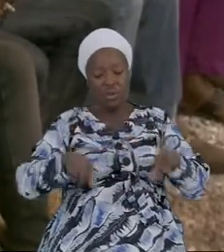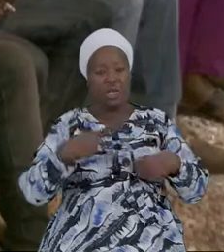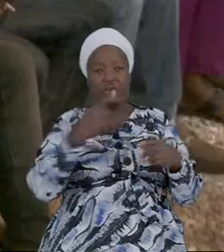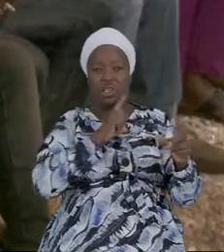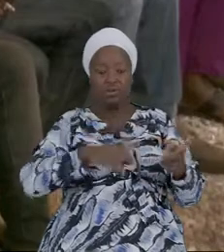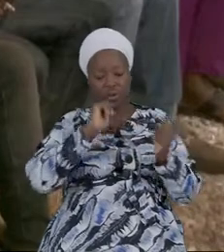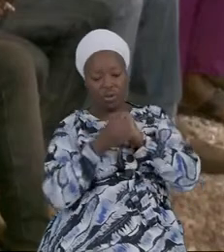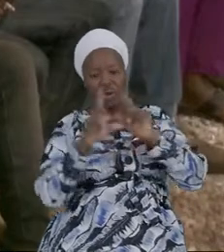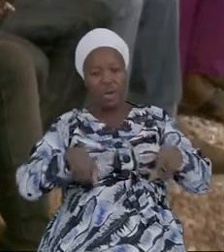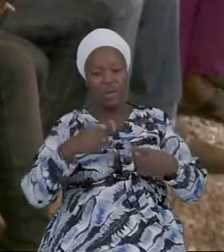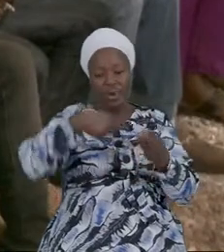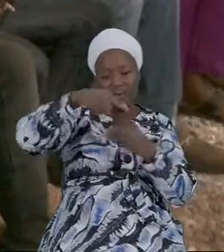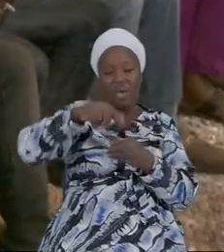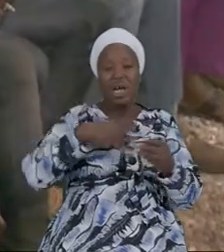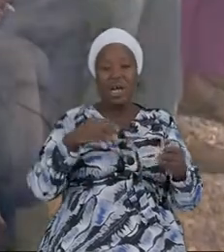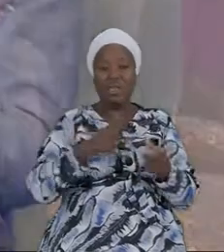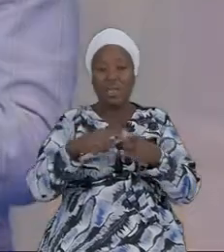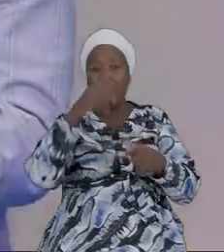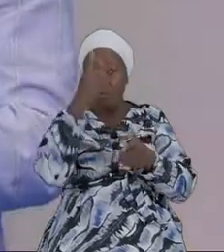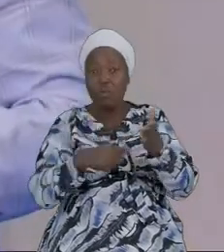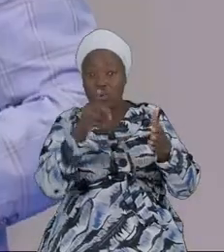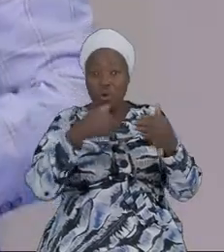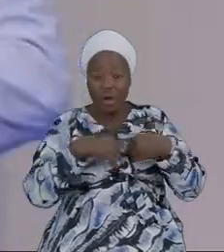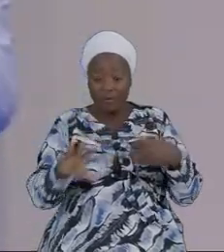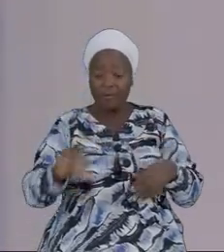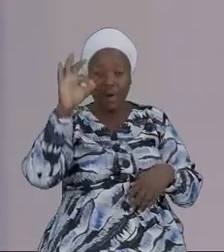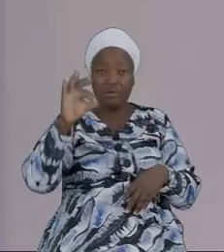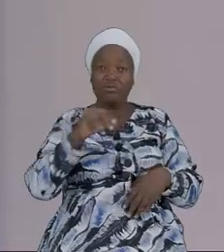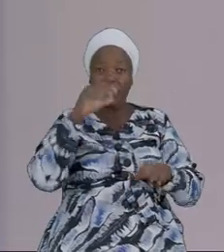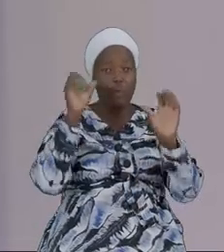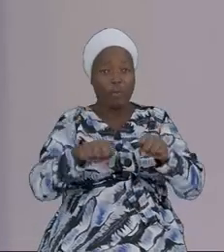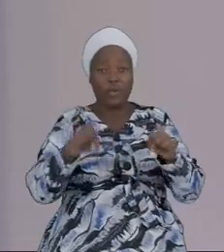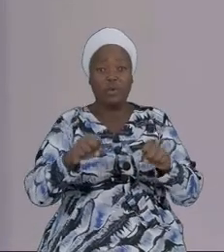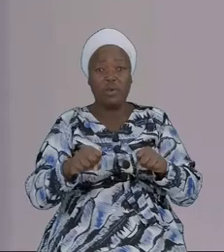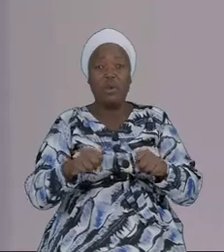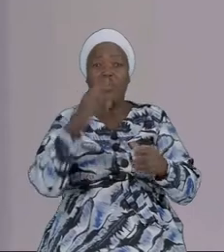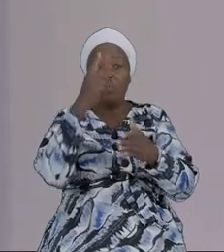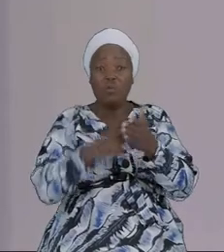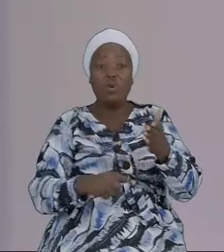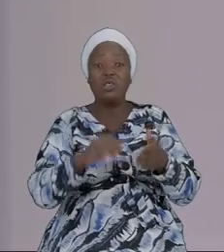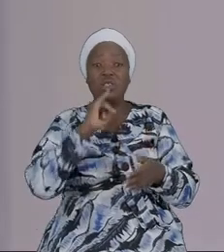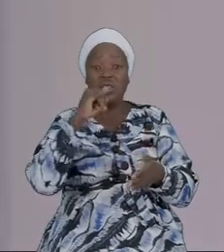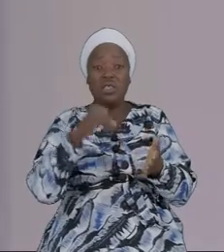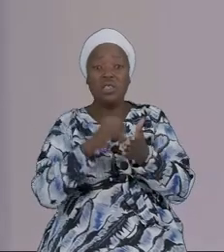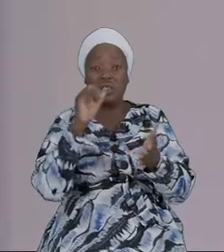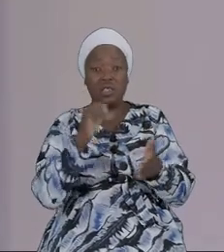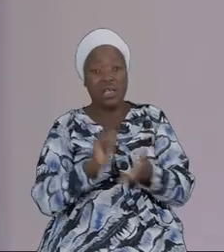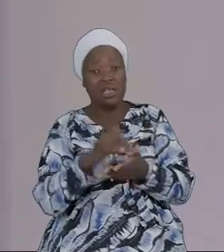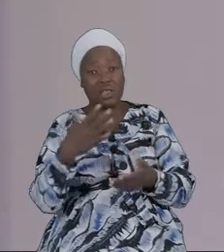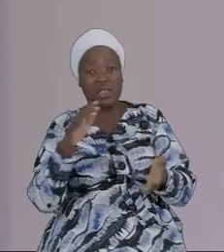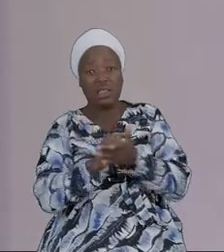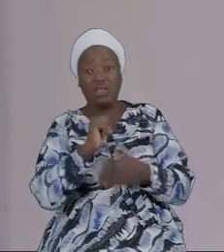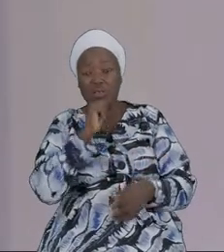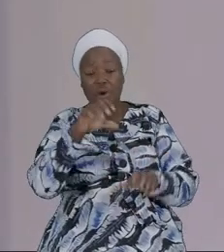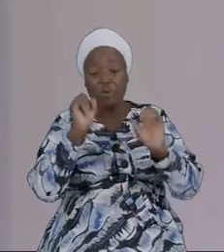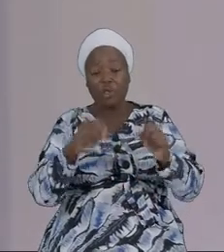your life around. And what you have found impossible, what it says, the things which are